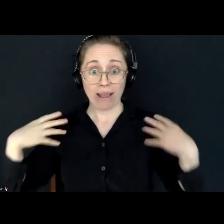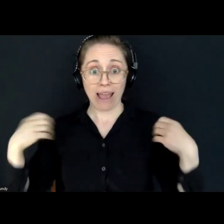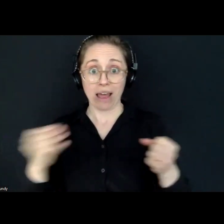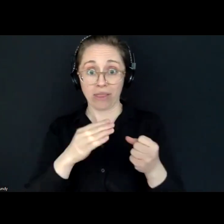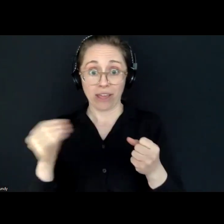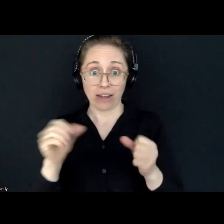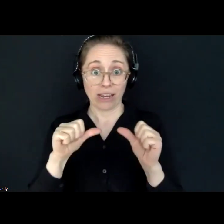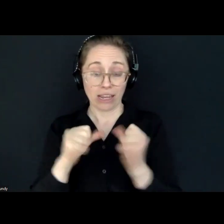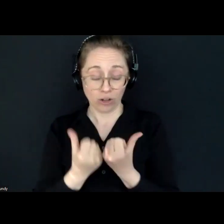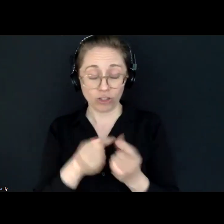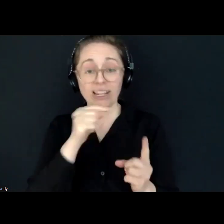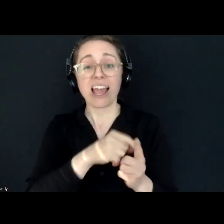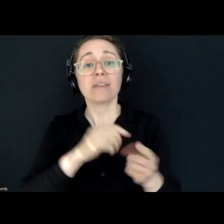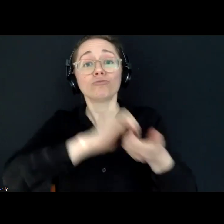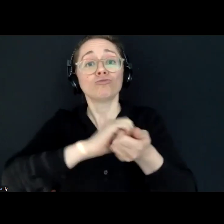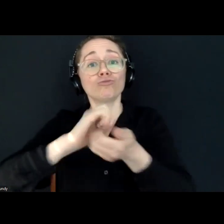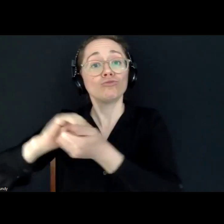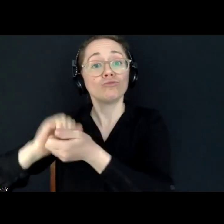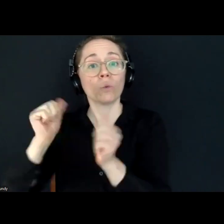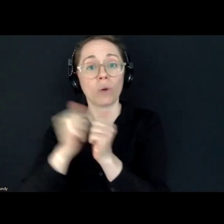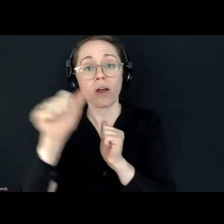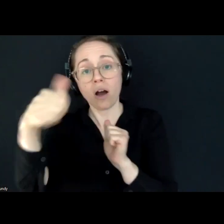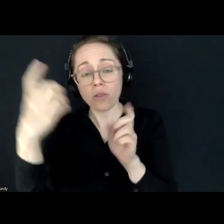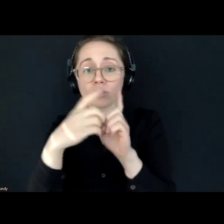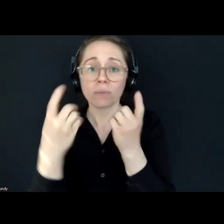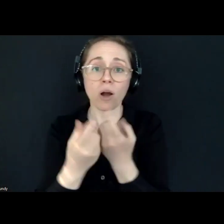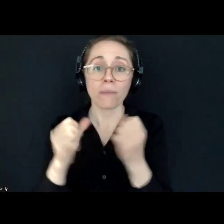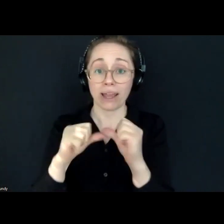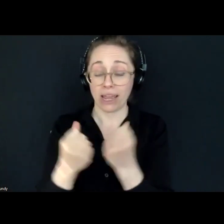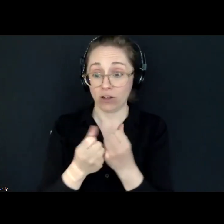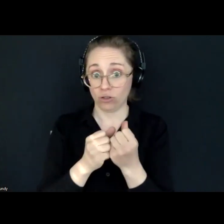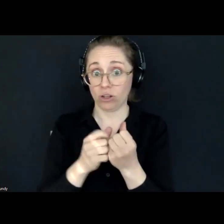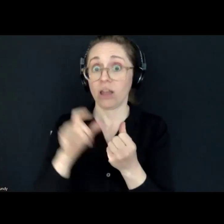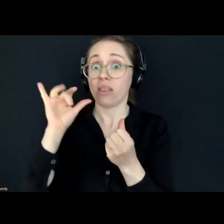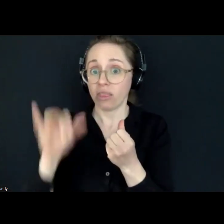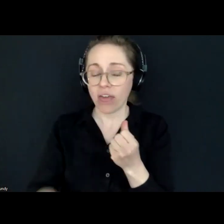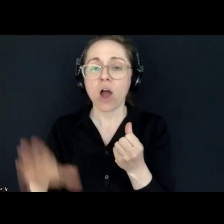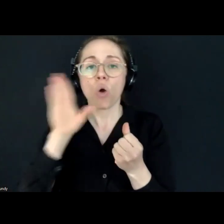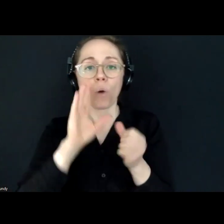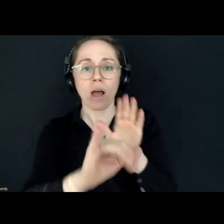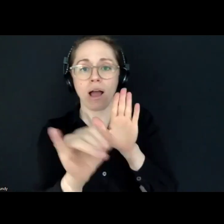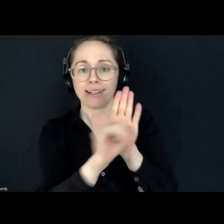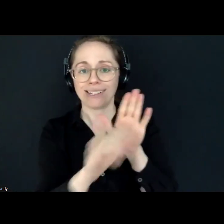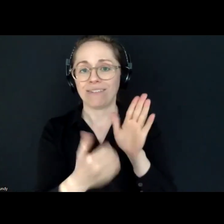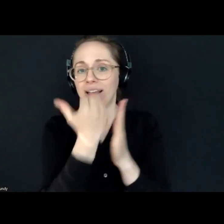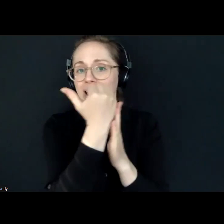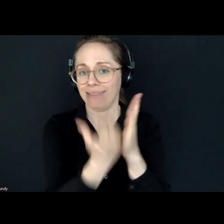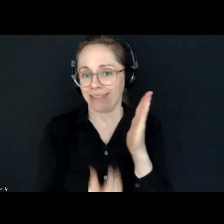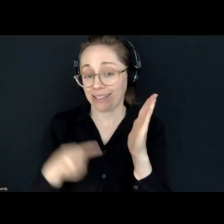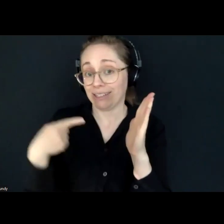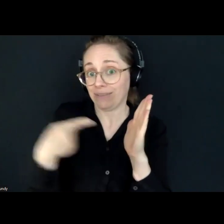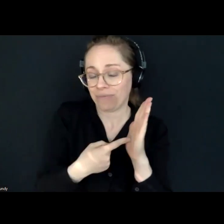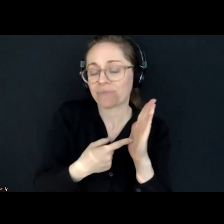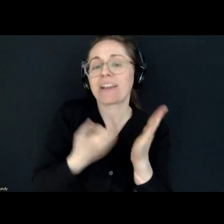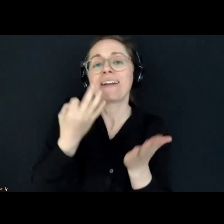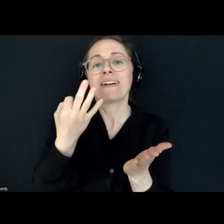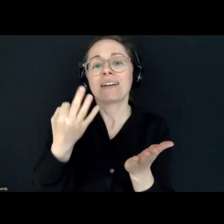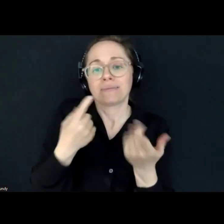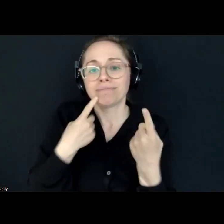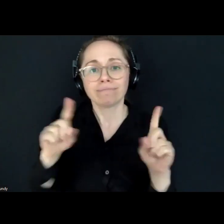relevant agencies and departments, will identify a list of viable funding mechanisms for a statewide